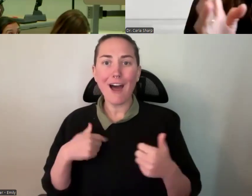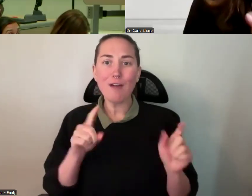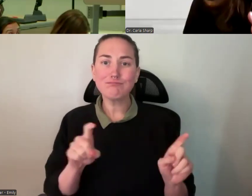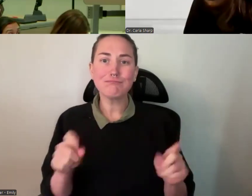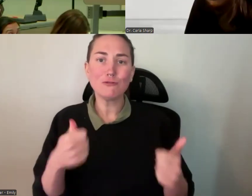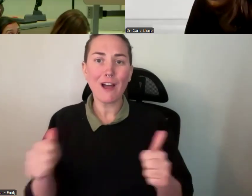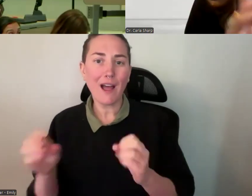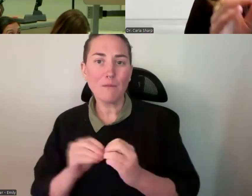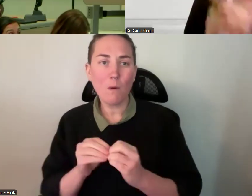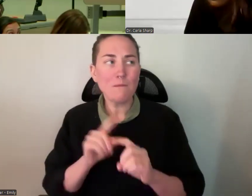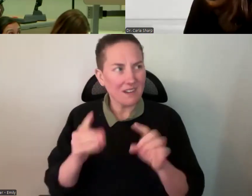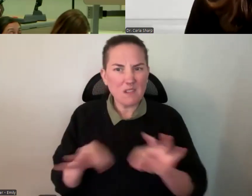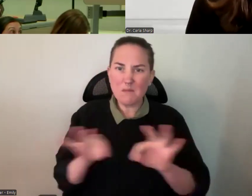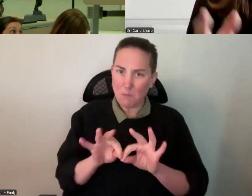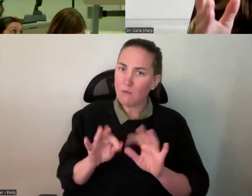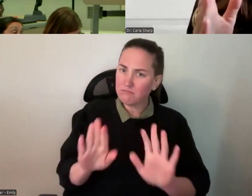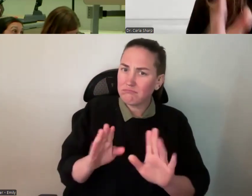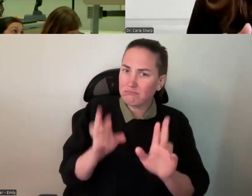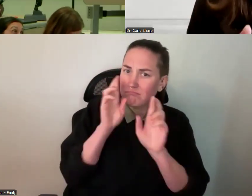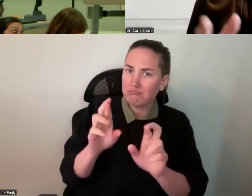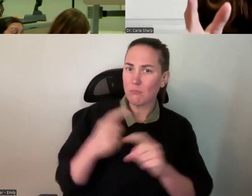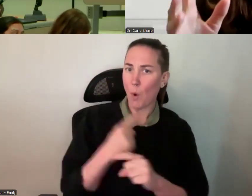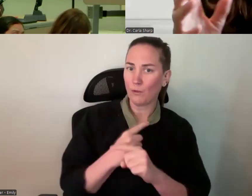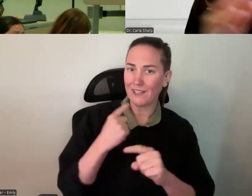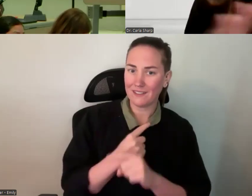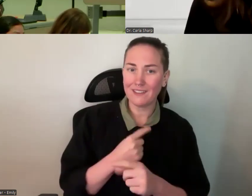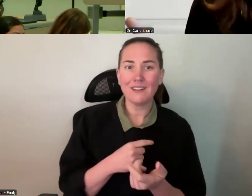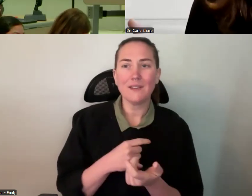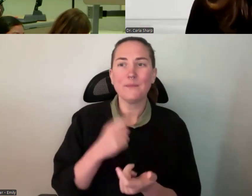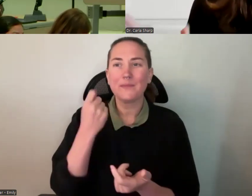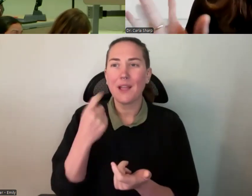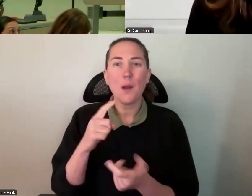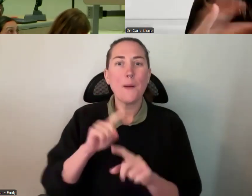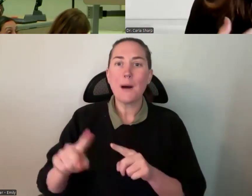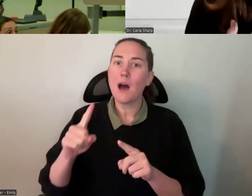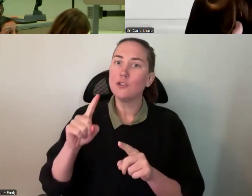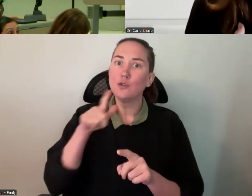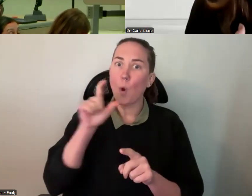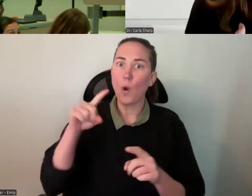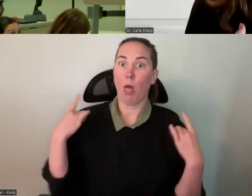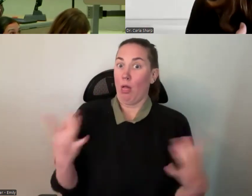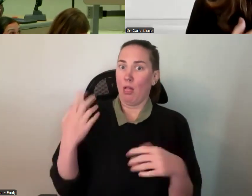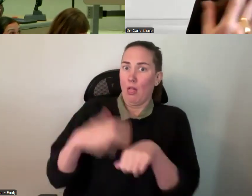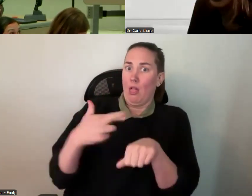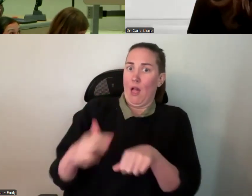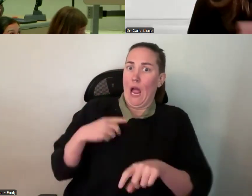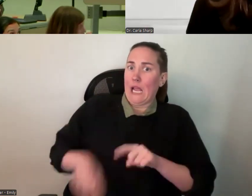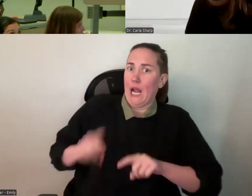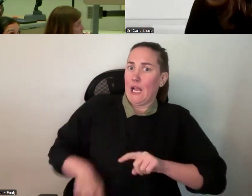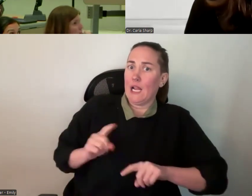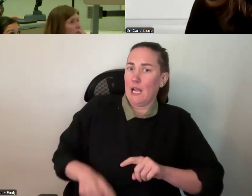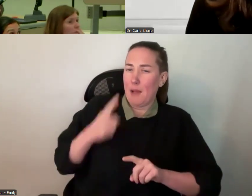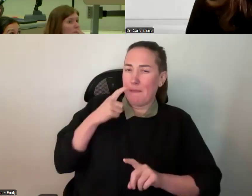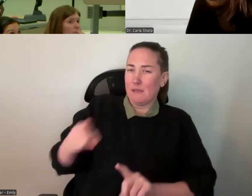I think is important, though, is that we stop referring on and saying, I can't treat this person because they've